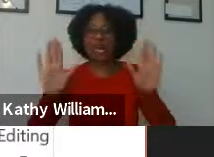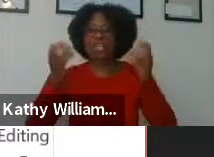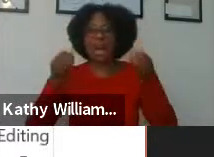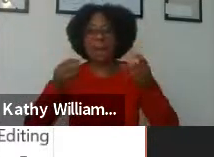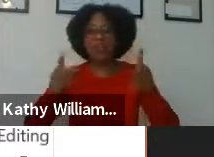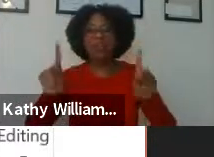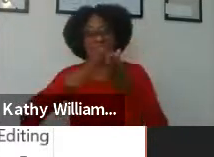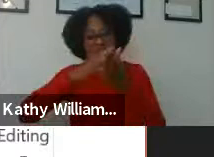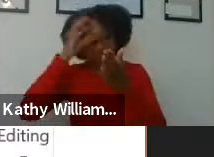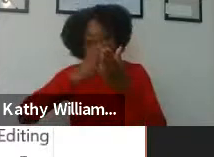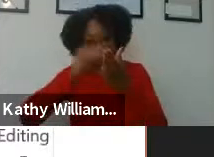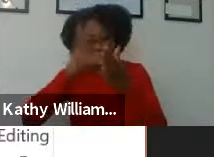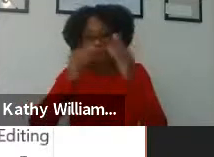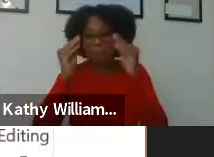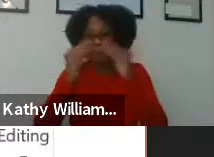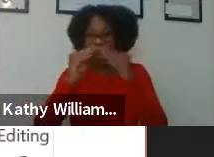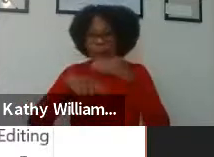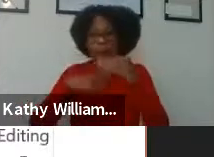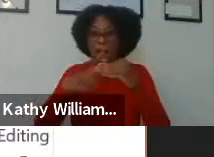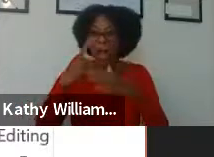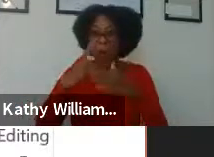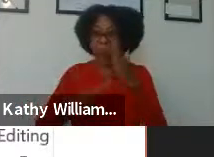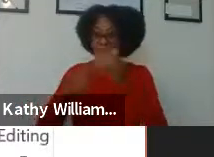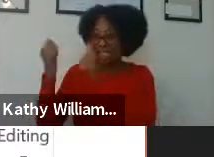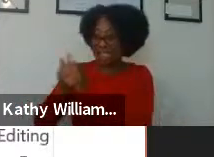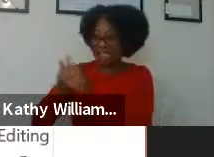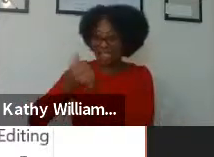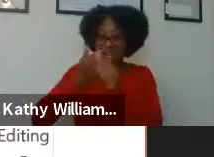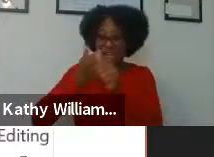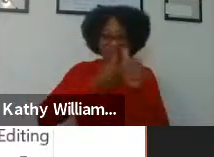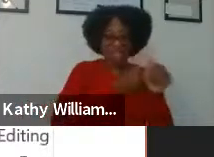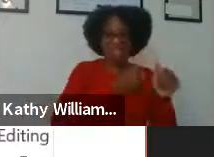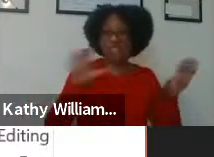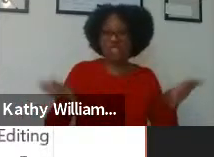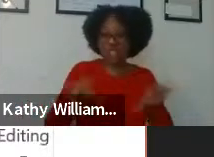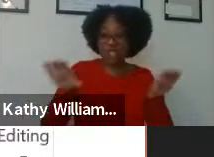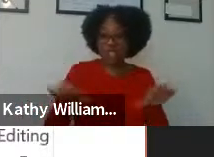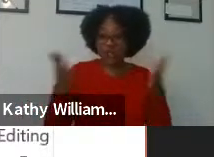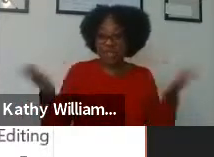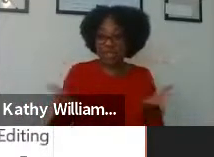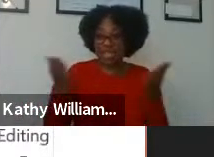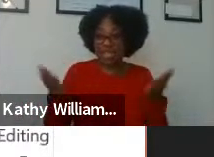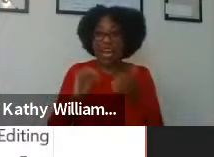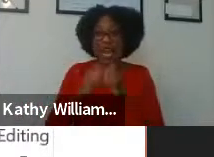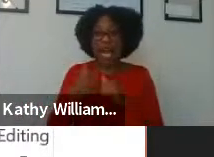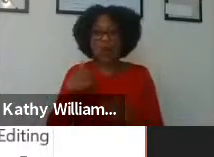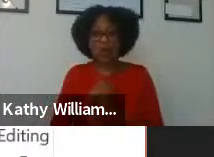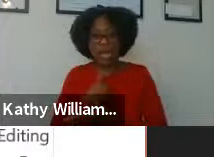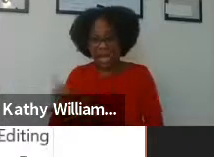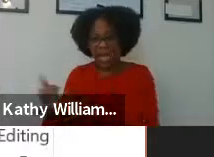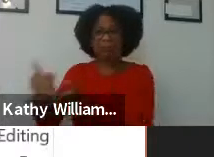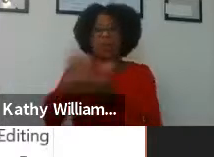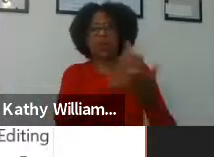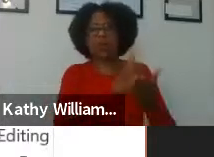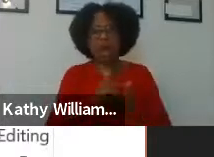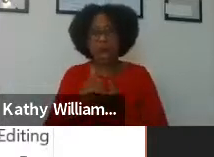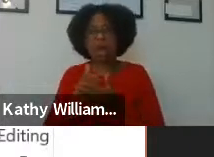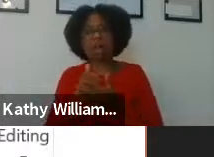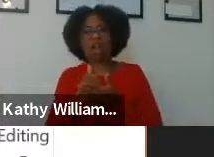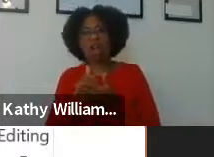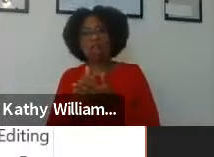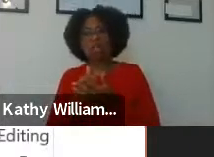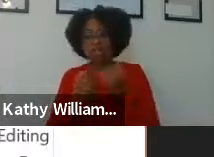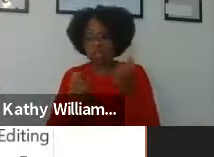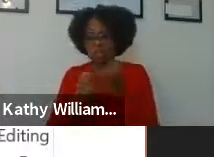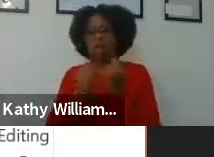more about what we all do here and how we help you all secure your rights as individuals with